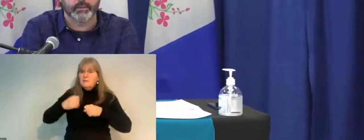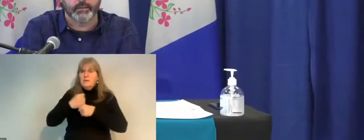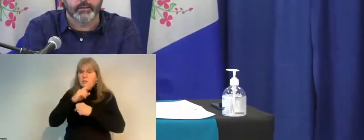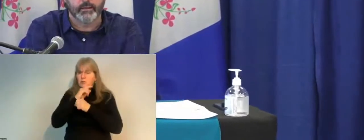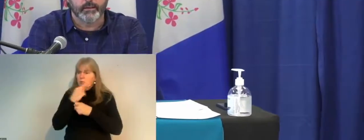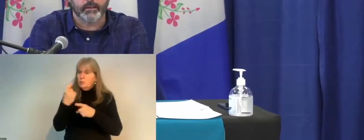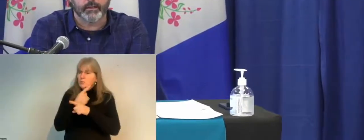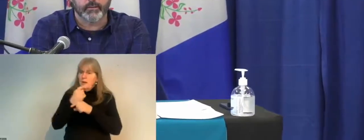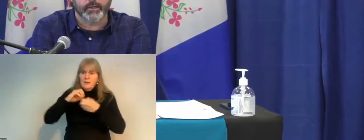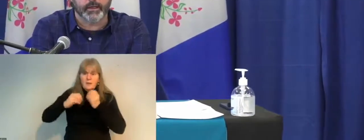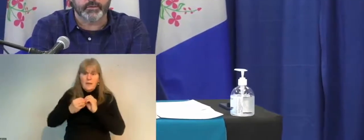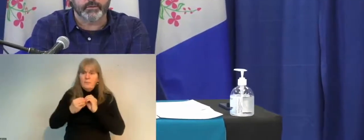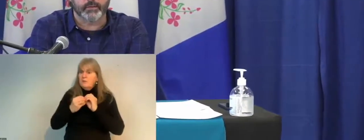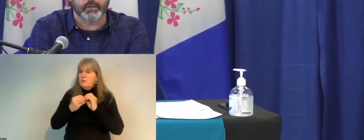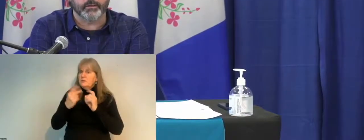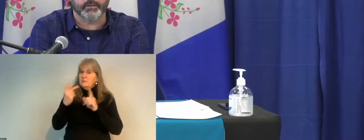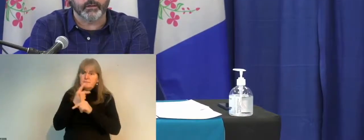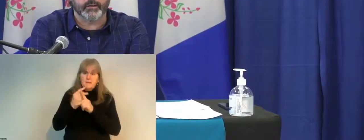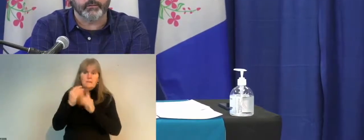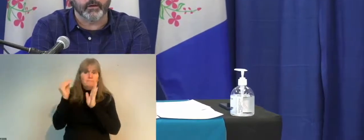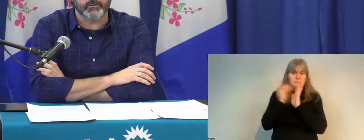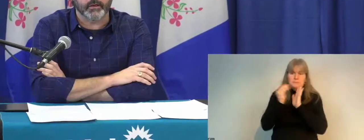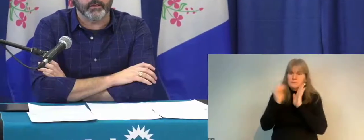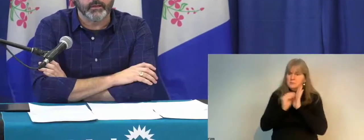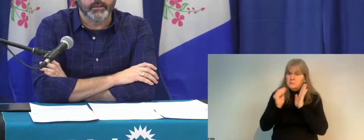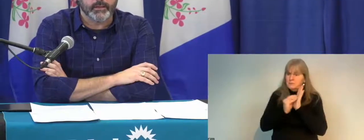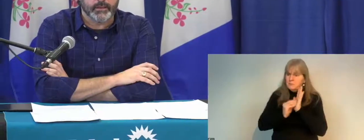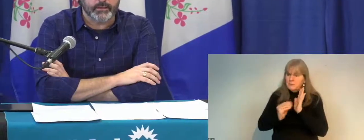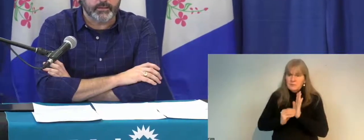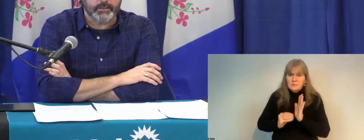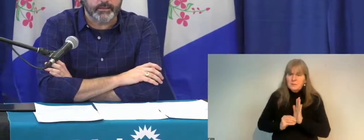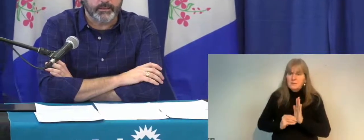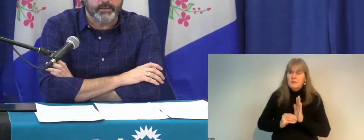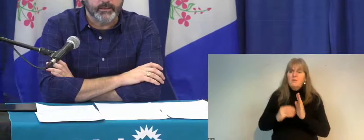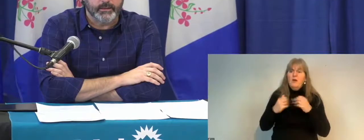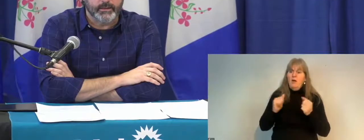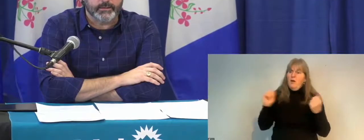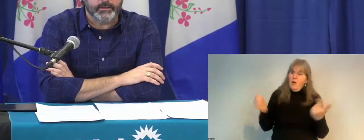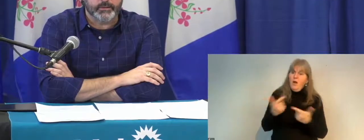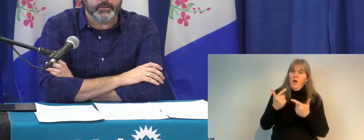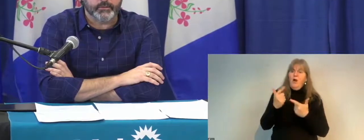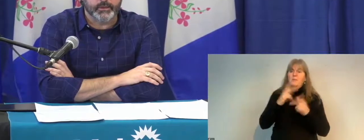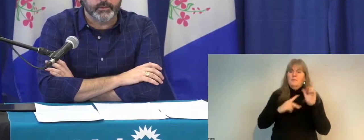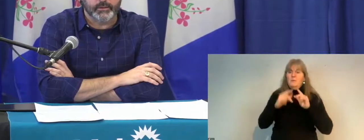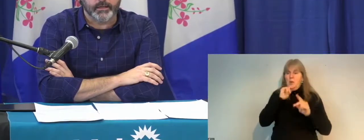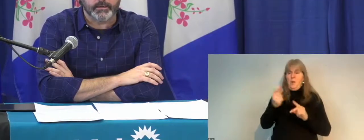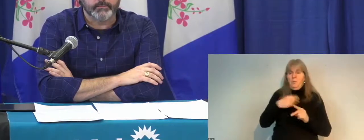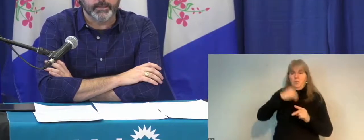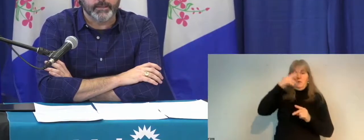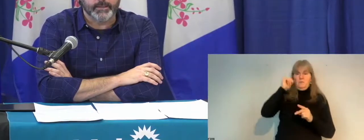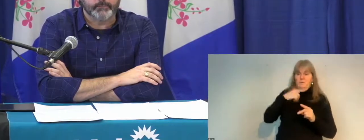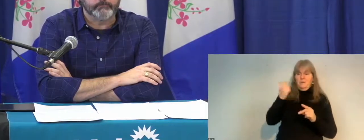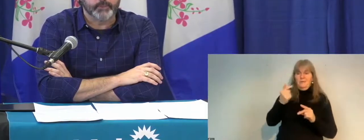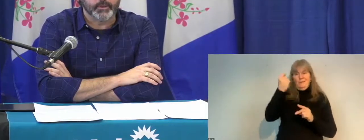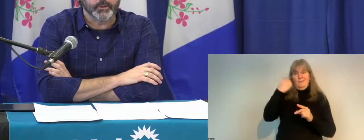relevance that we need when it comes to the health of all of our citizens. As a teacher in